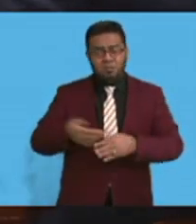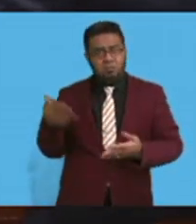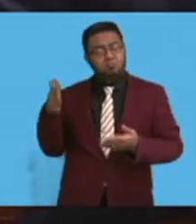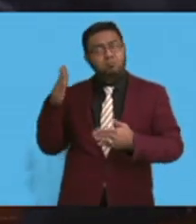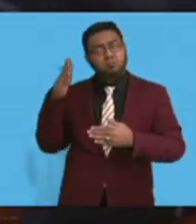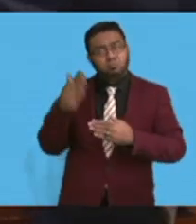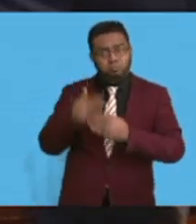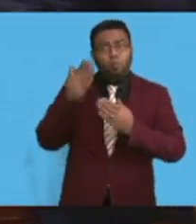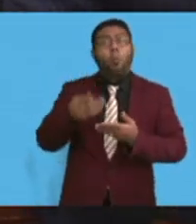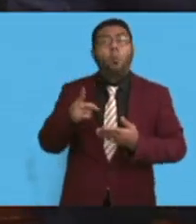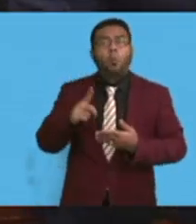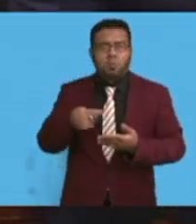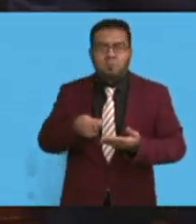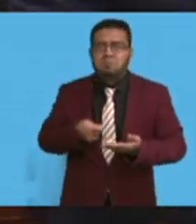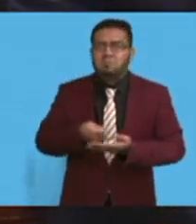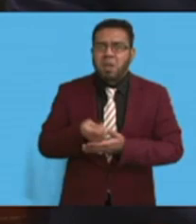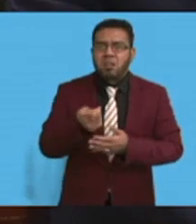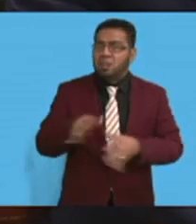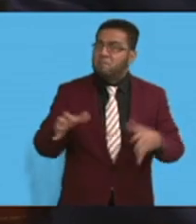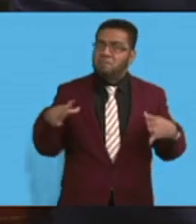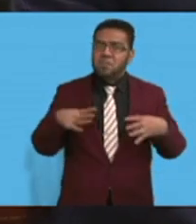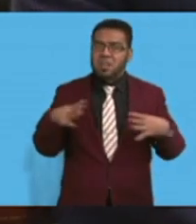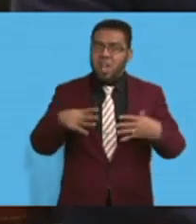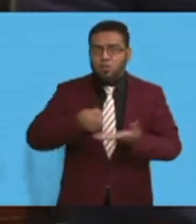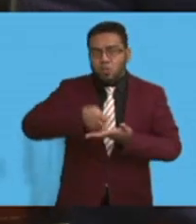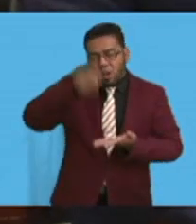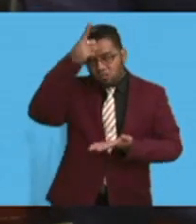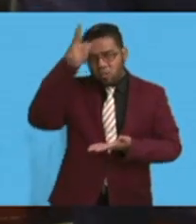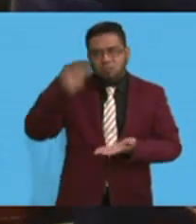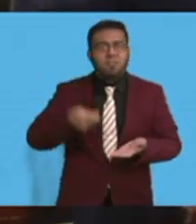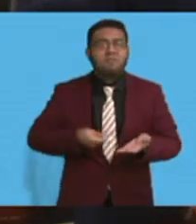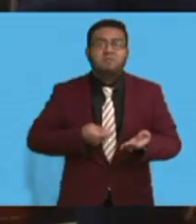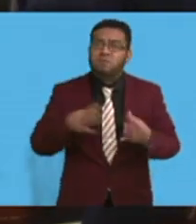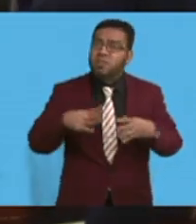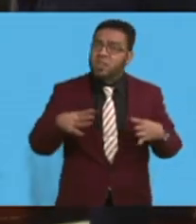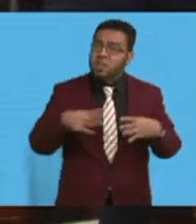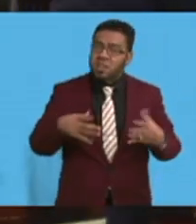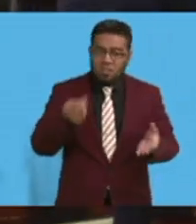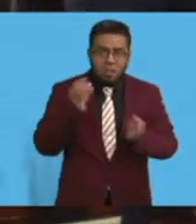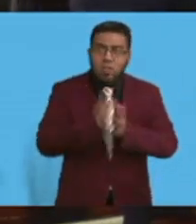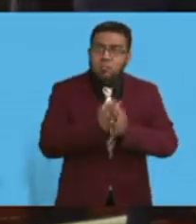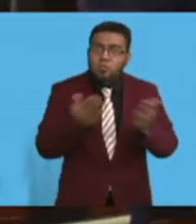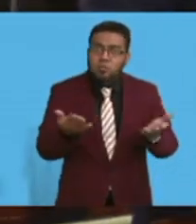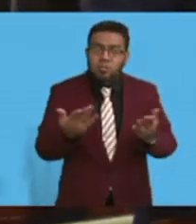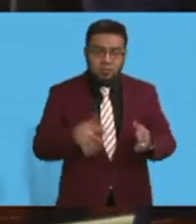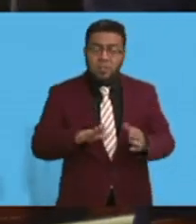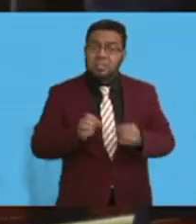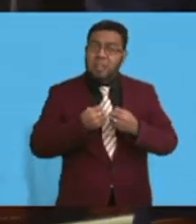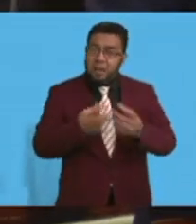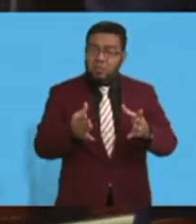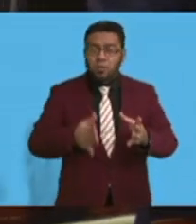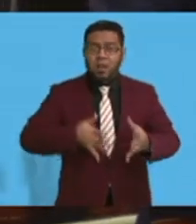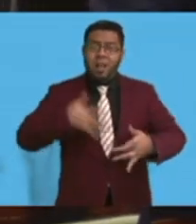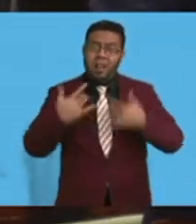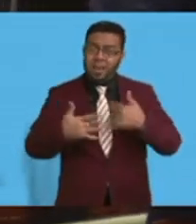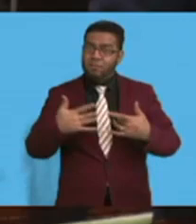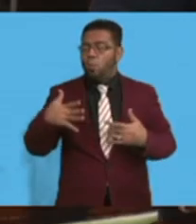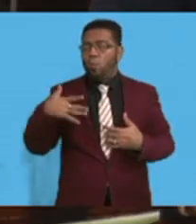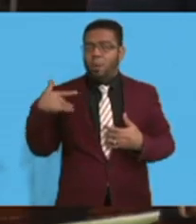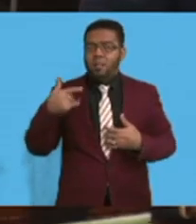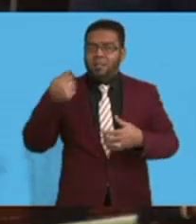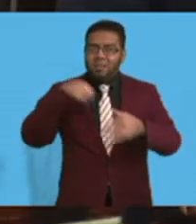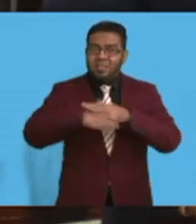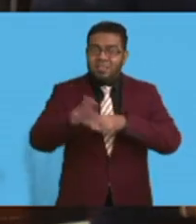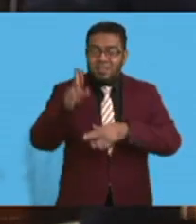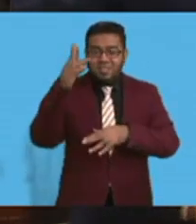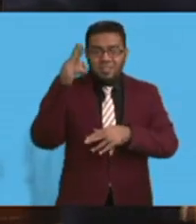to school. And the education revolution, Madam Speaker, started by this government is alive and well with another historic allocation in this